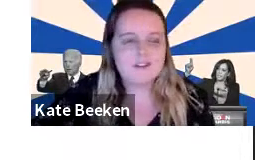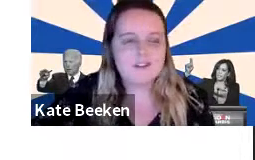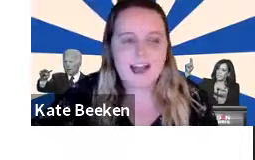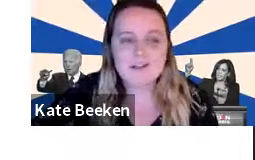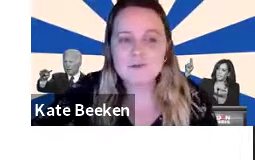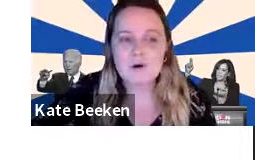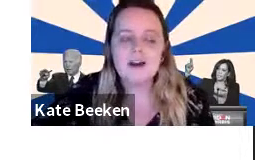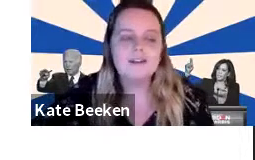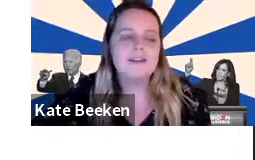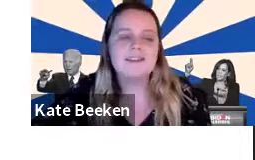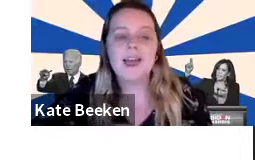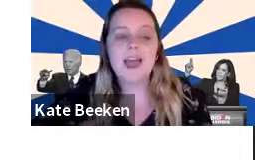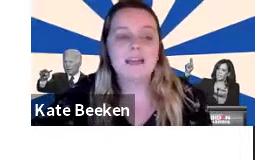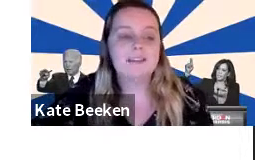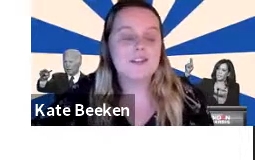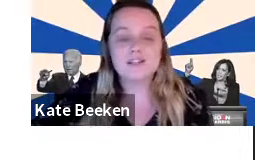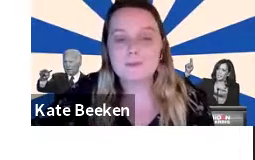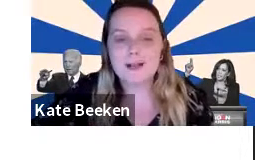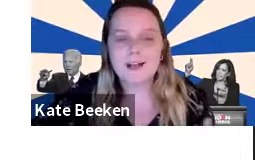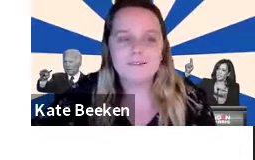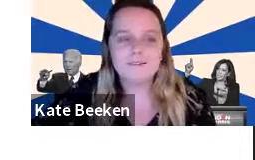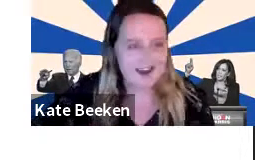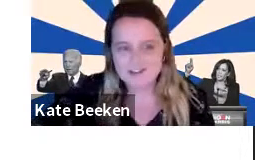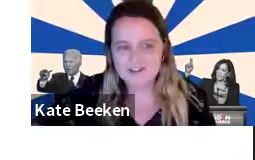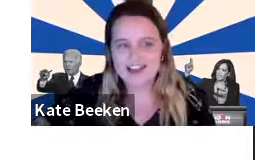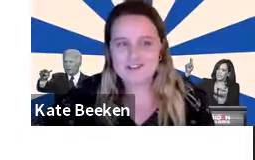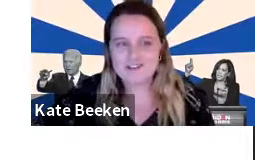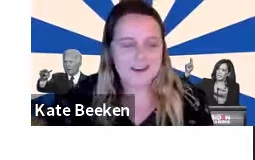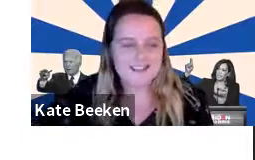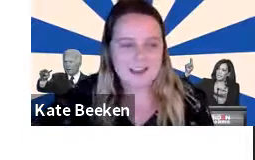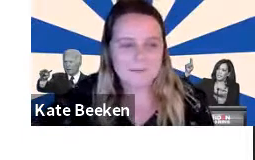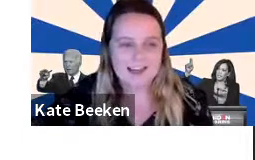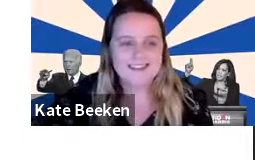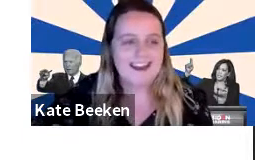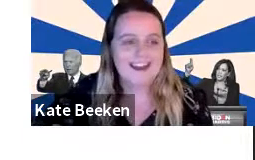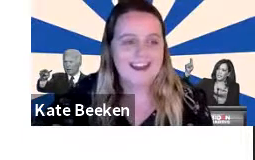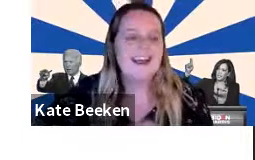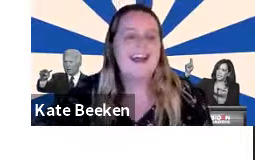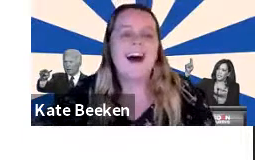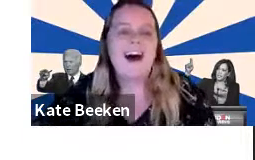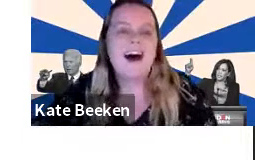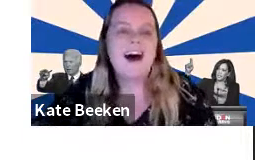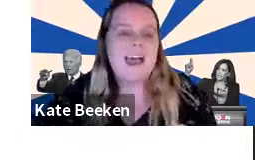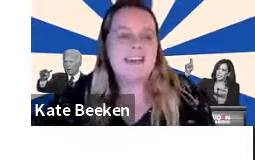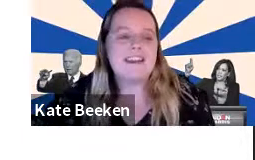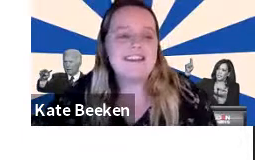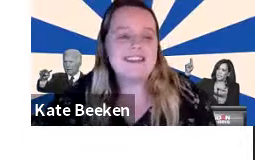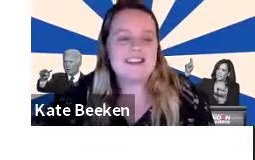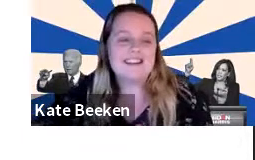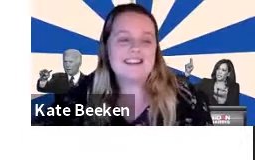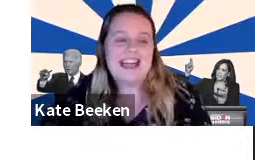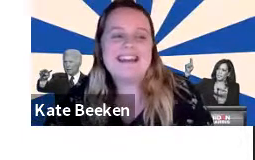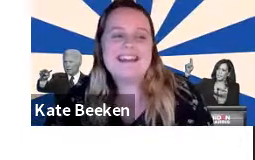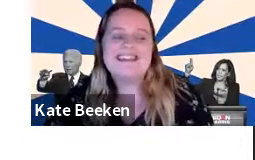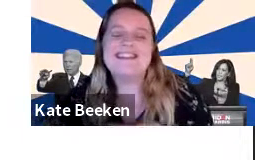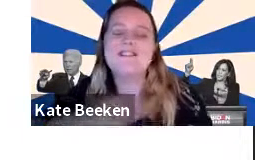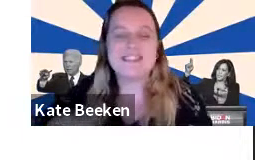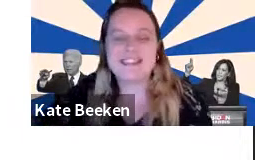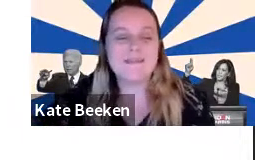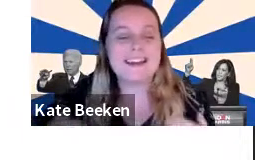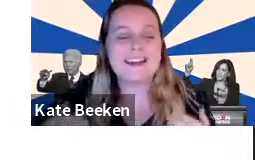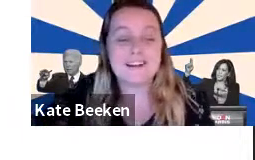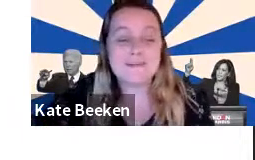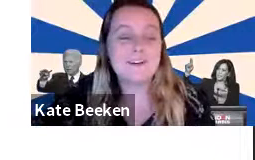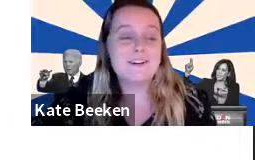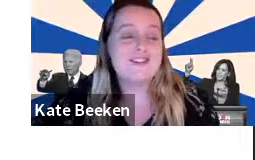example, here's just a casual one. Say, hey, did you catch the playoffs? Or hey, did you just catch the Rays game last night? And did you